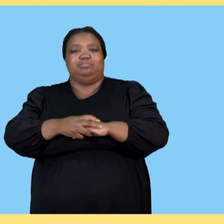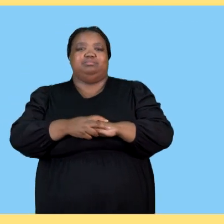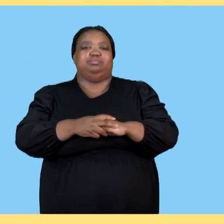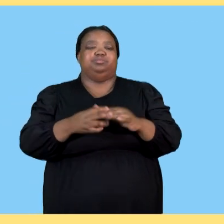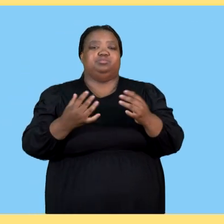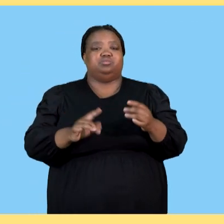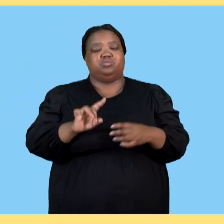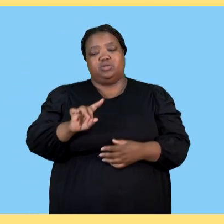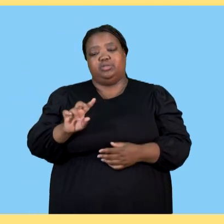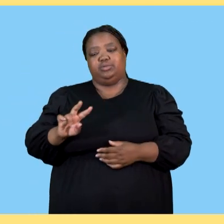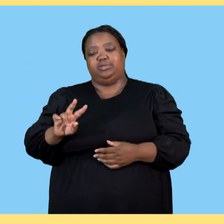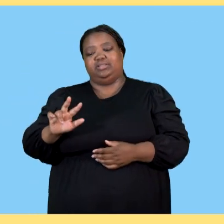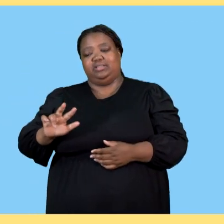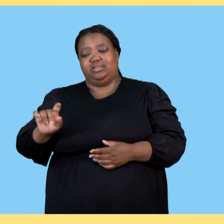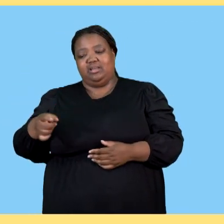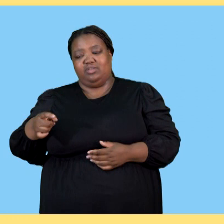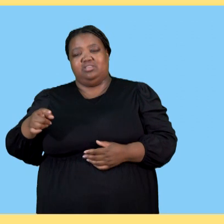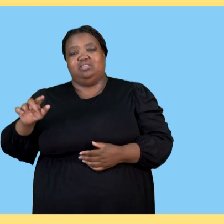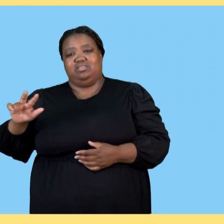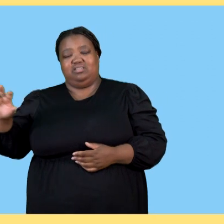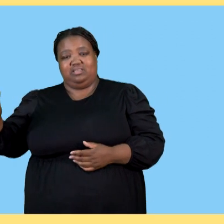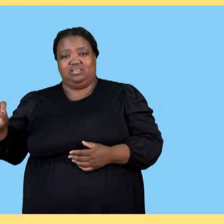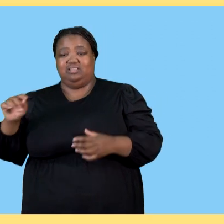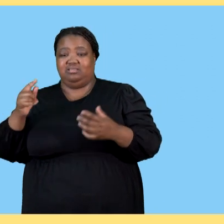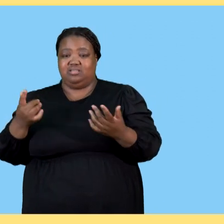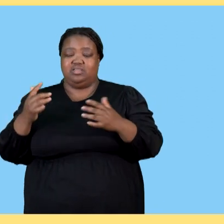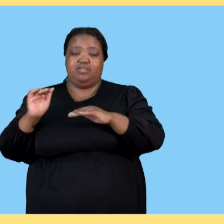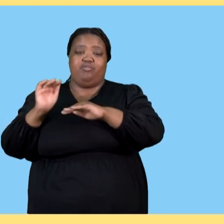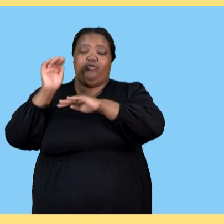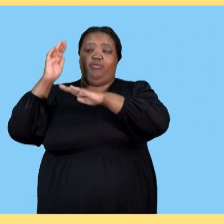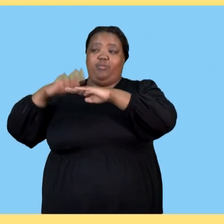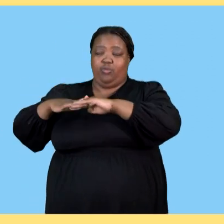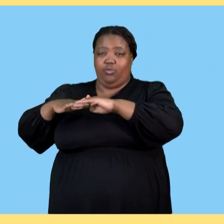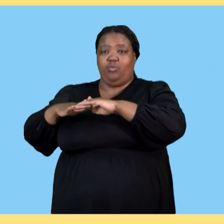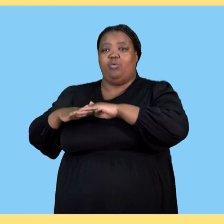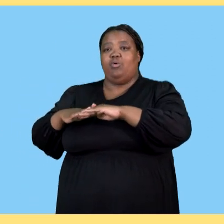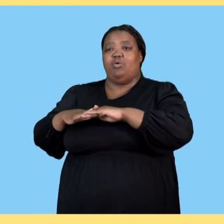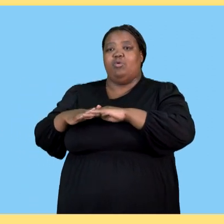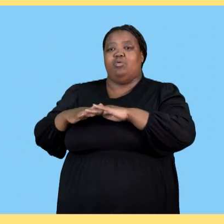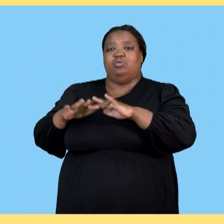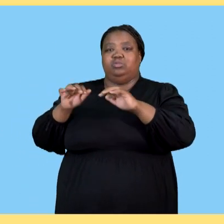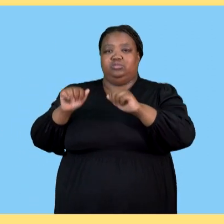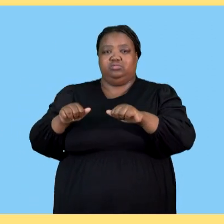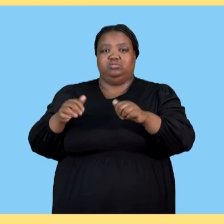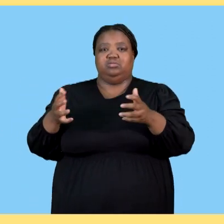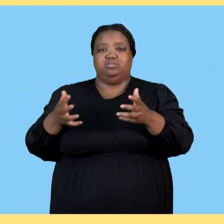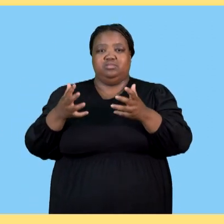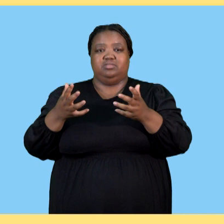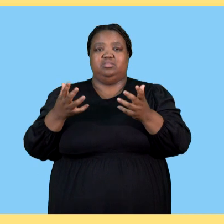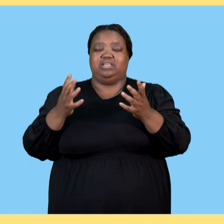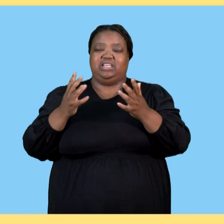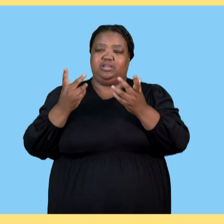receipts, 128,800, is more than your payments of 61,393, then you have a